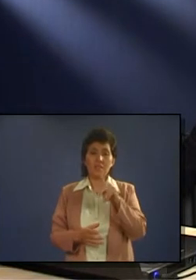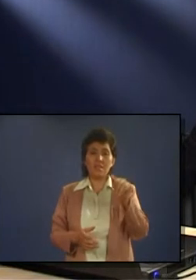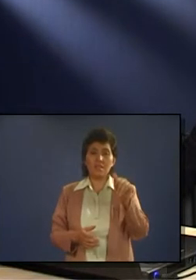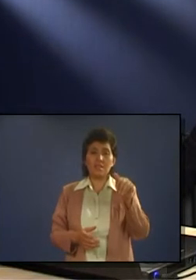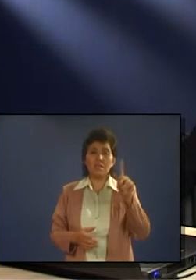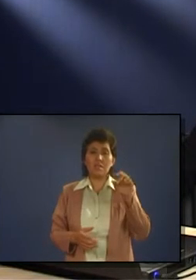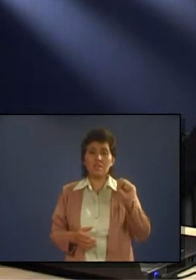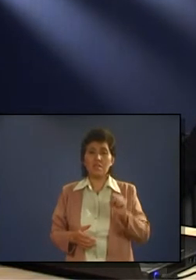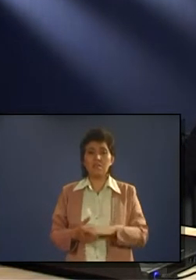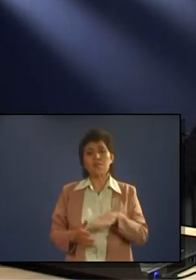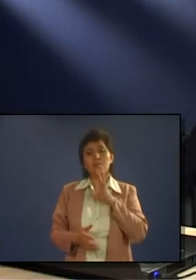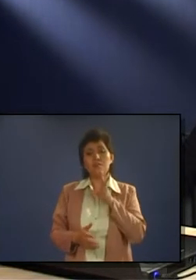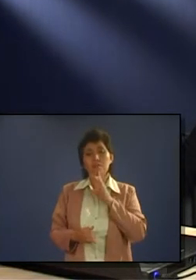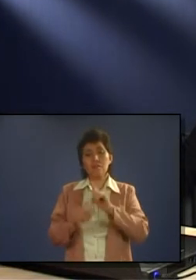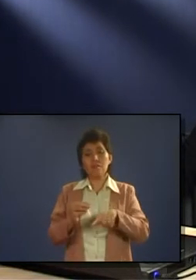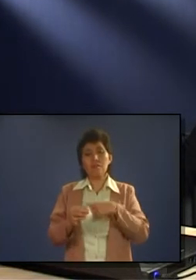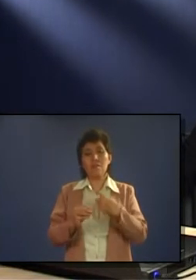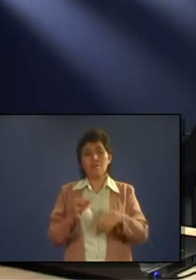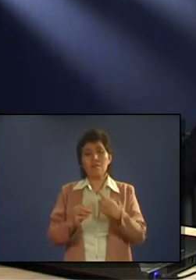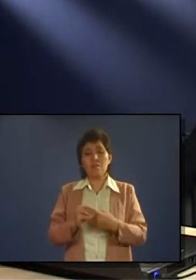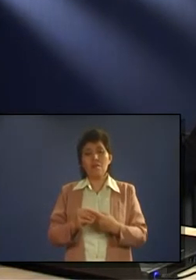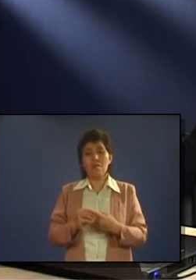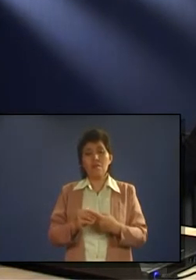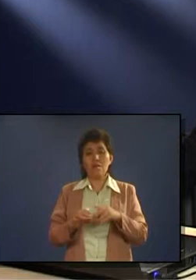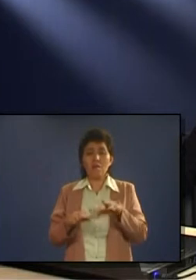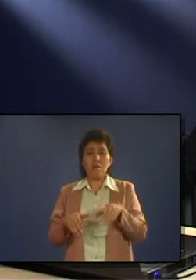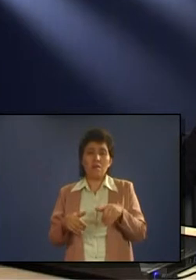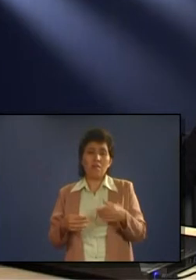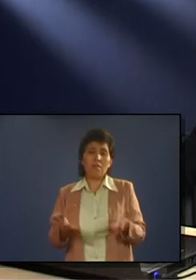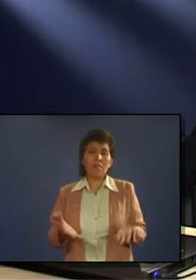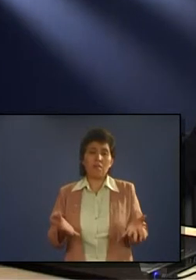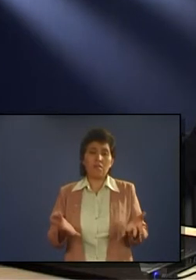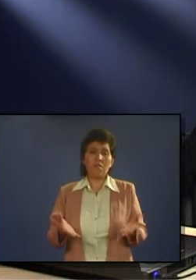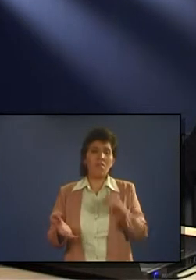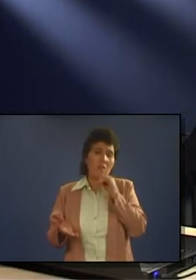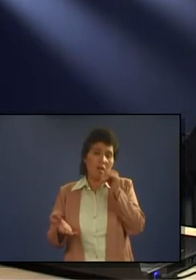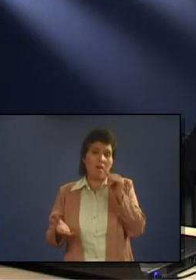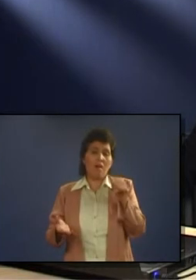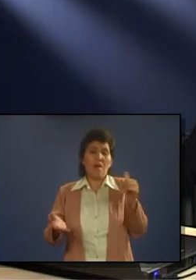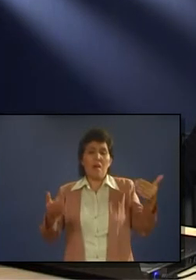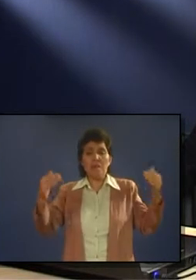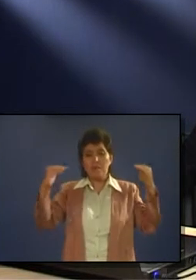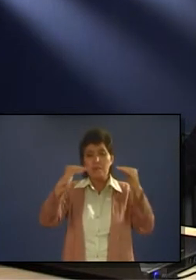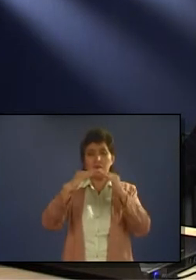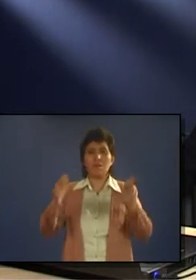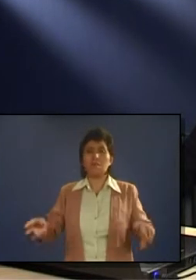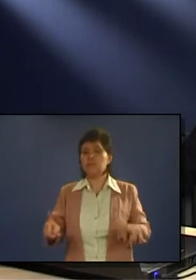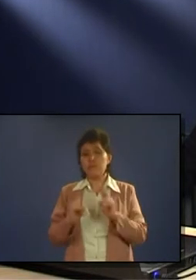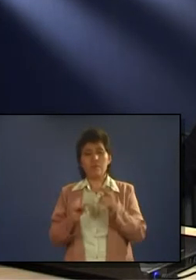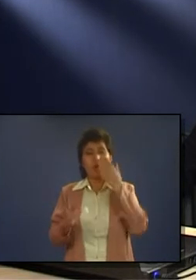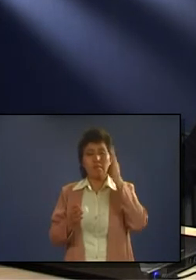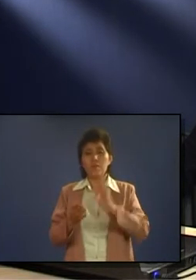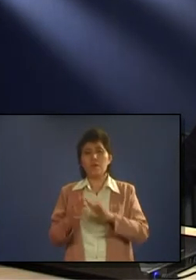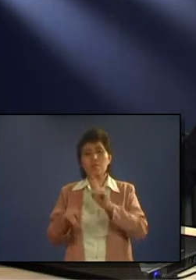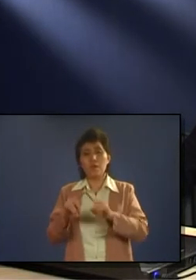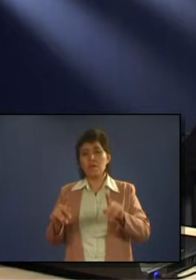of some people would be talking about voting, how voting it's not fair or the outcome is really bad.